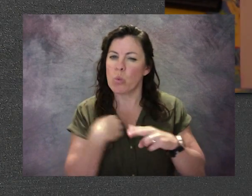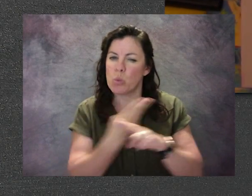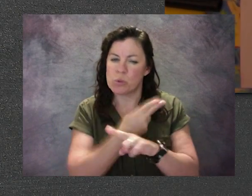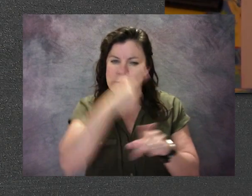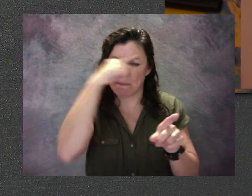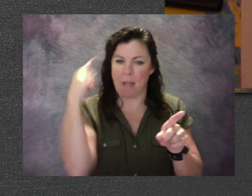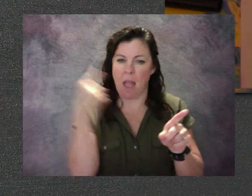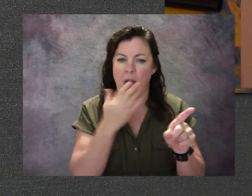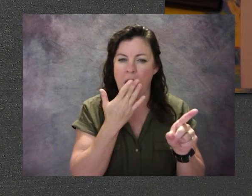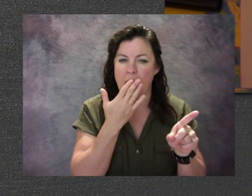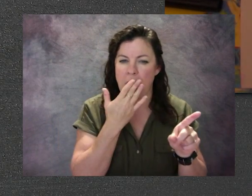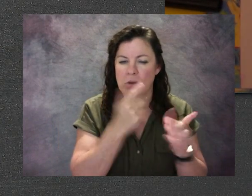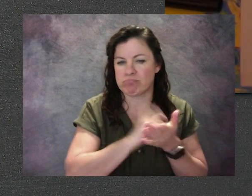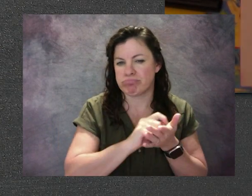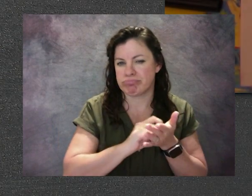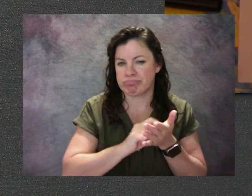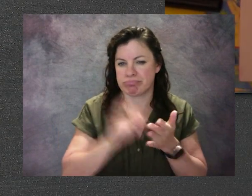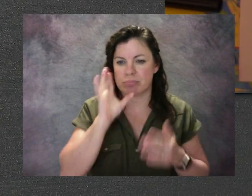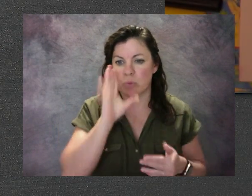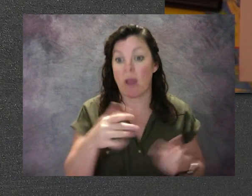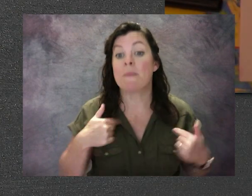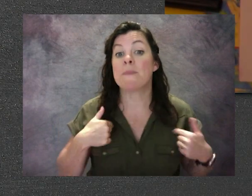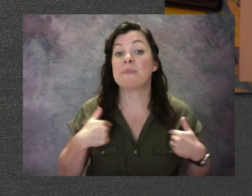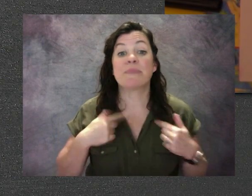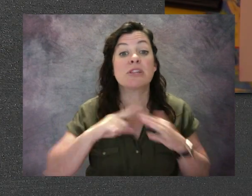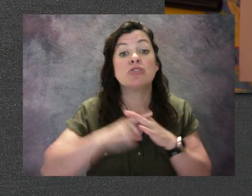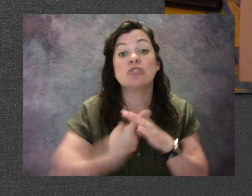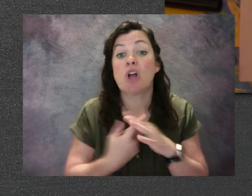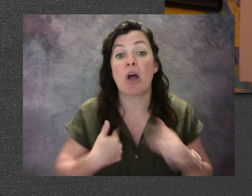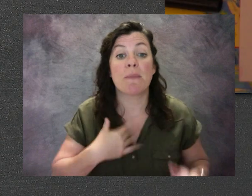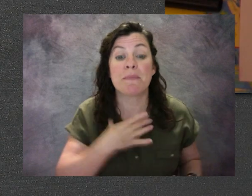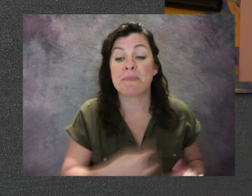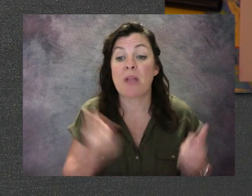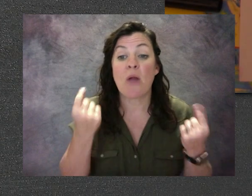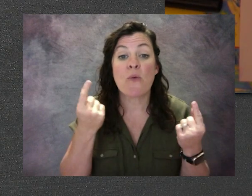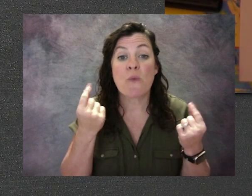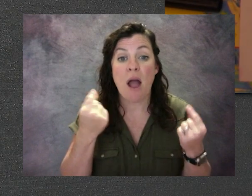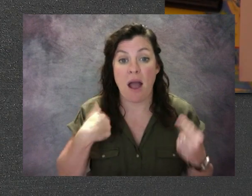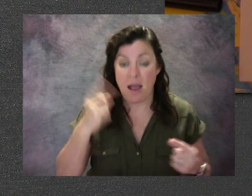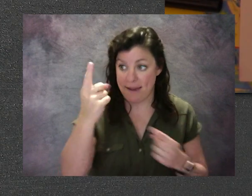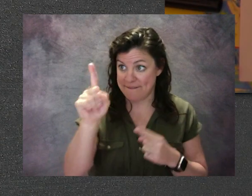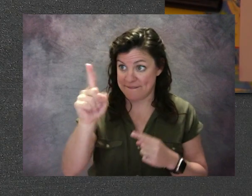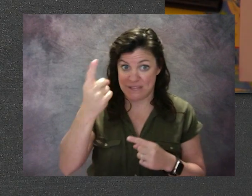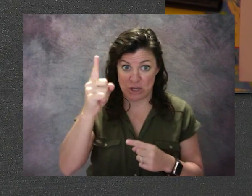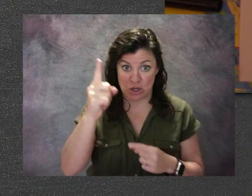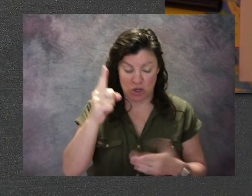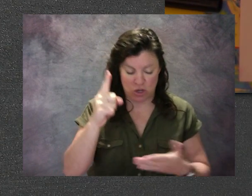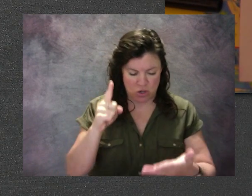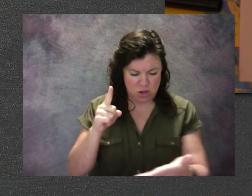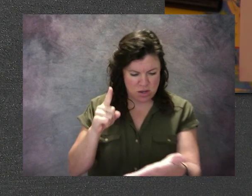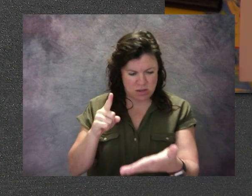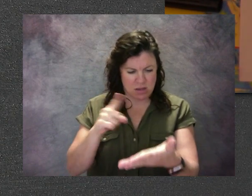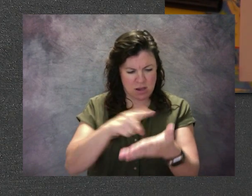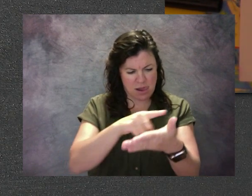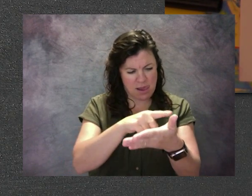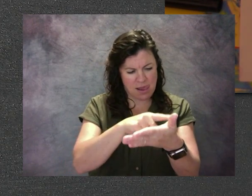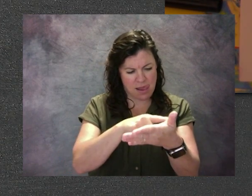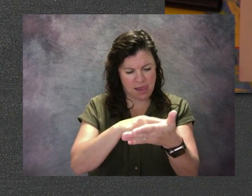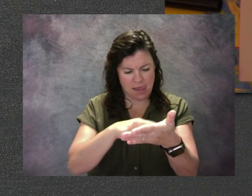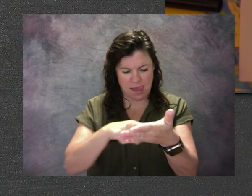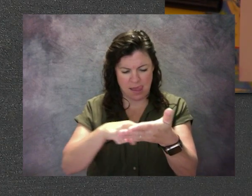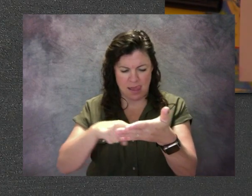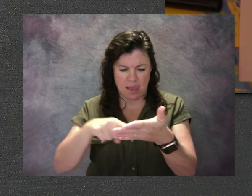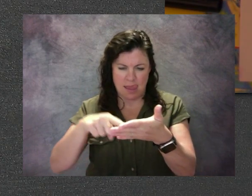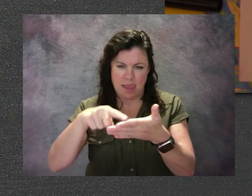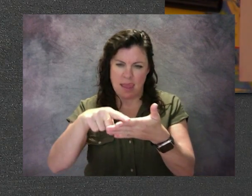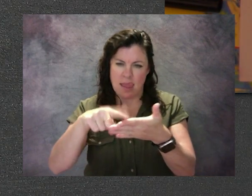And you know, I like to do a little air drawing first. I'm going to use my finger. I'm going to start in this top left corner,